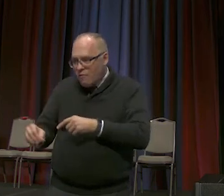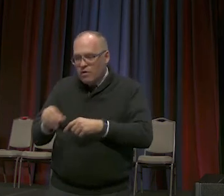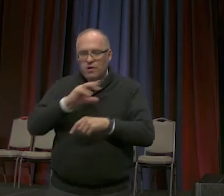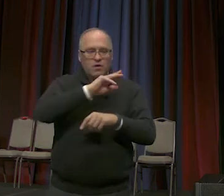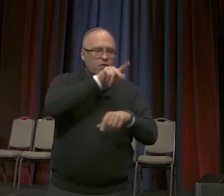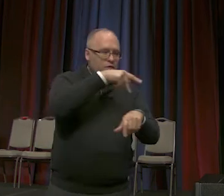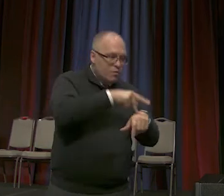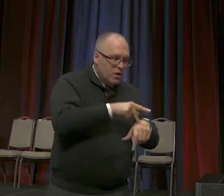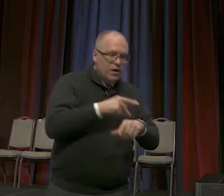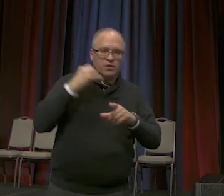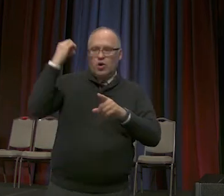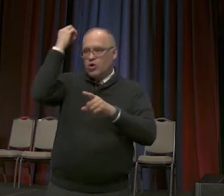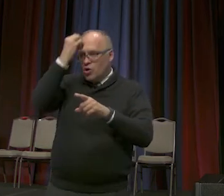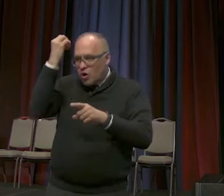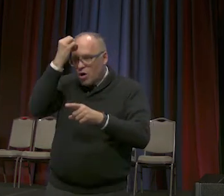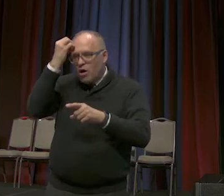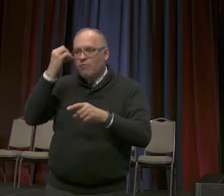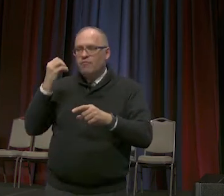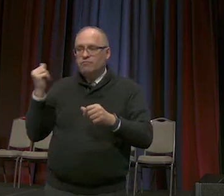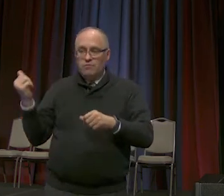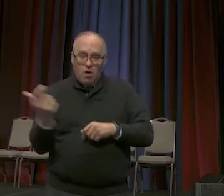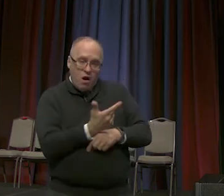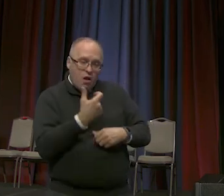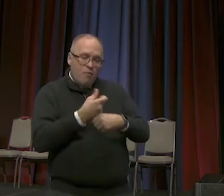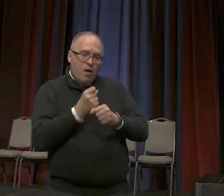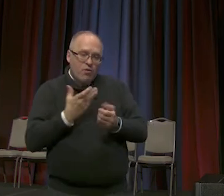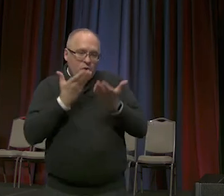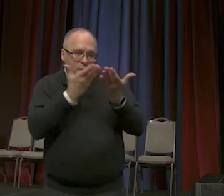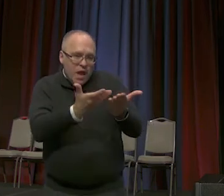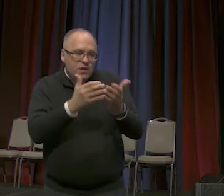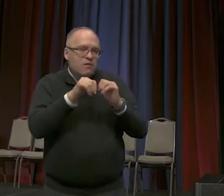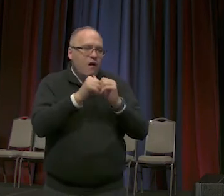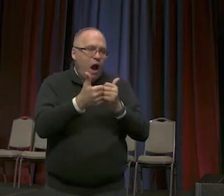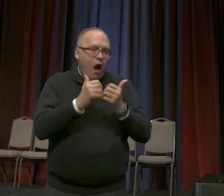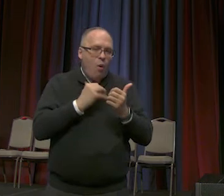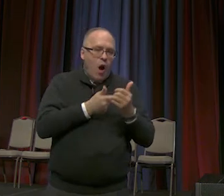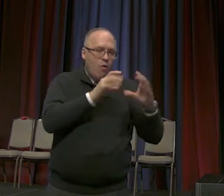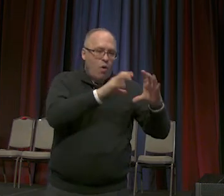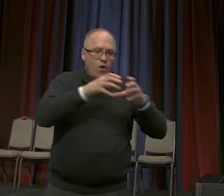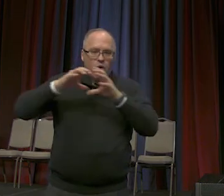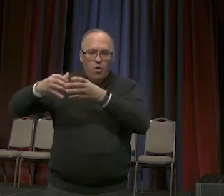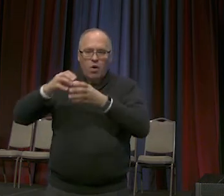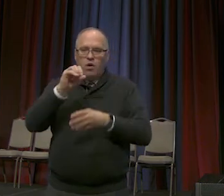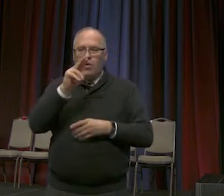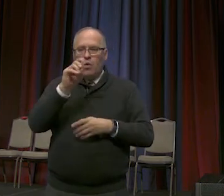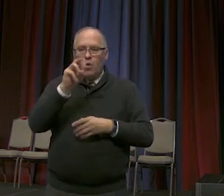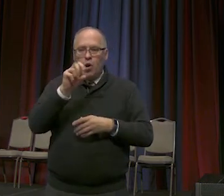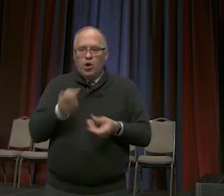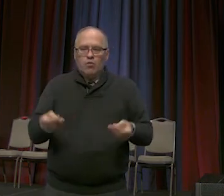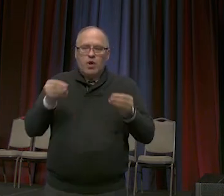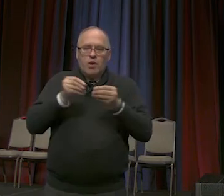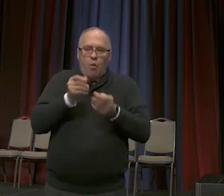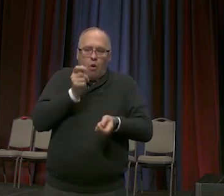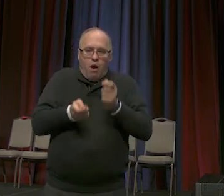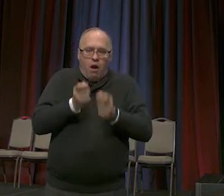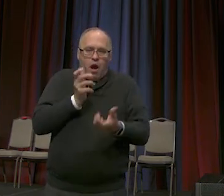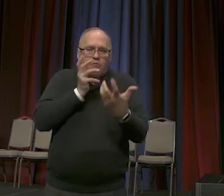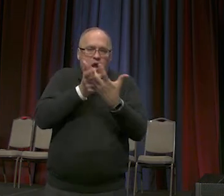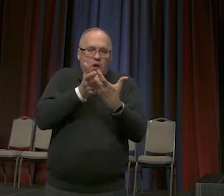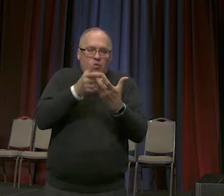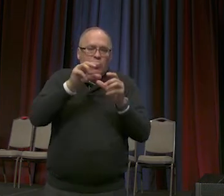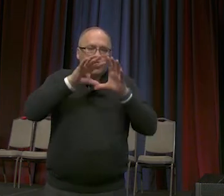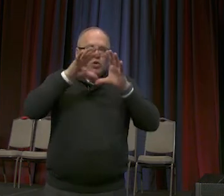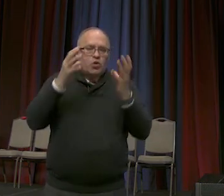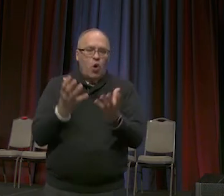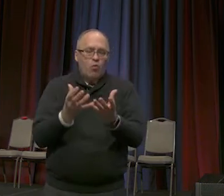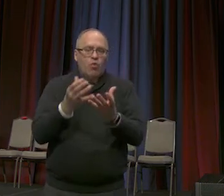Philippines and Europe, we made recommendations of the ways our current orders of ministry could be adaptable in the global context